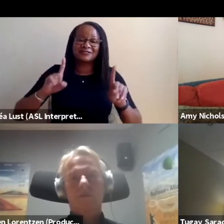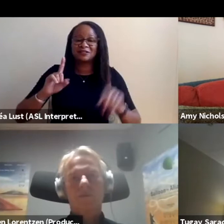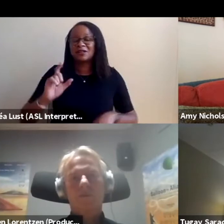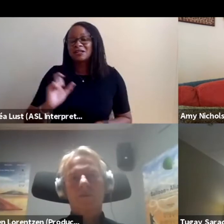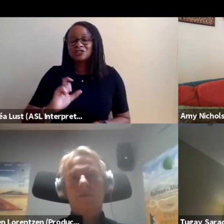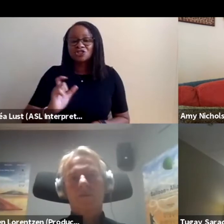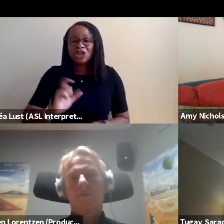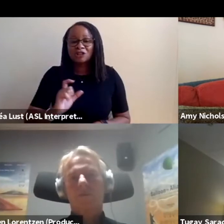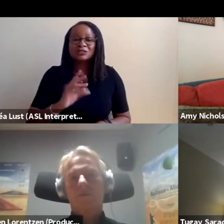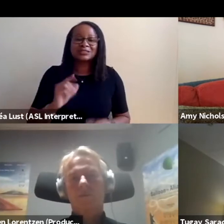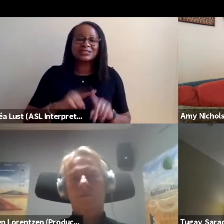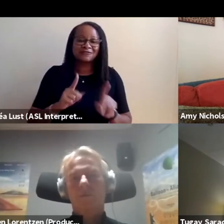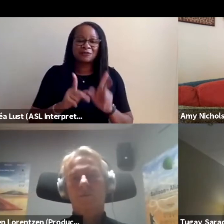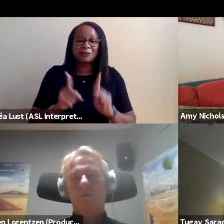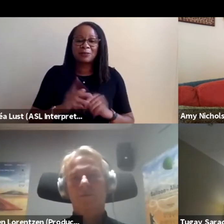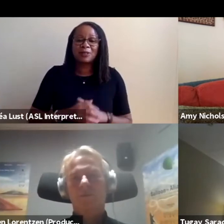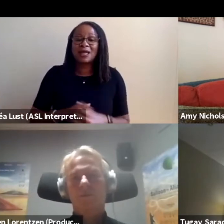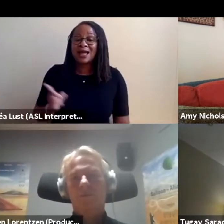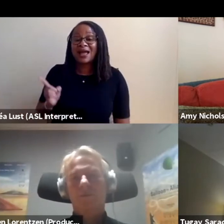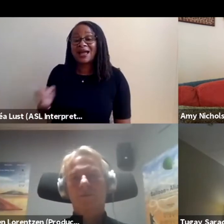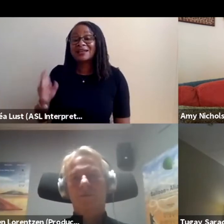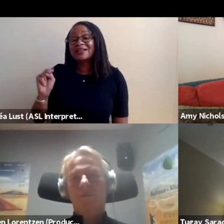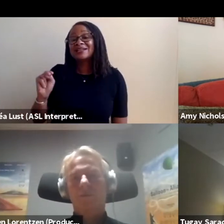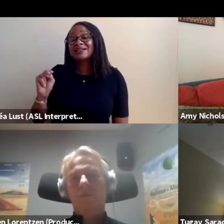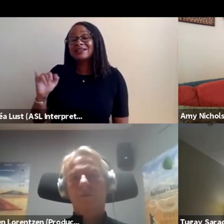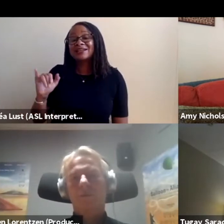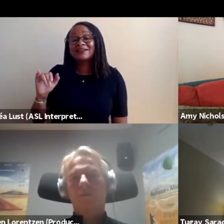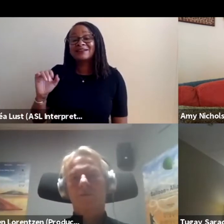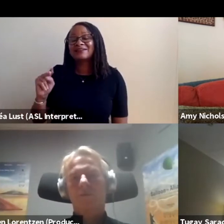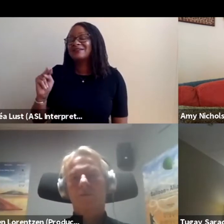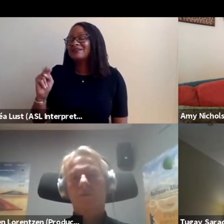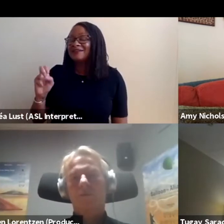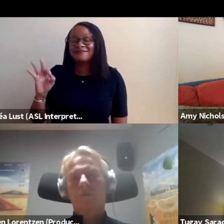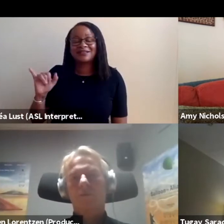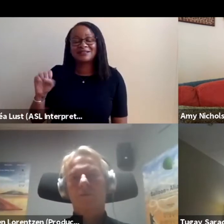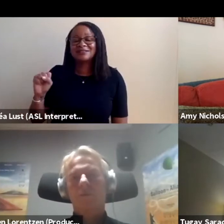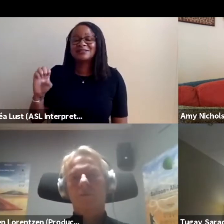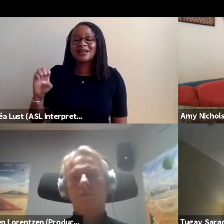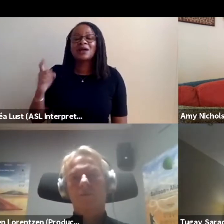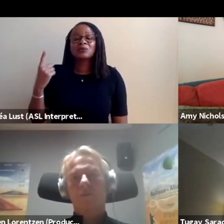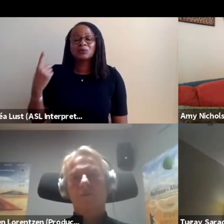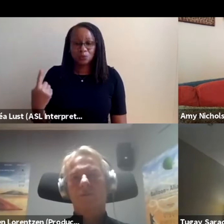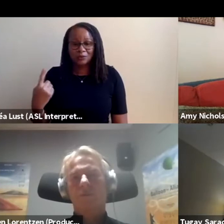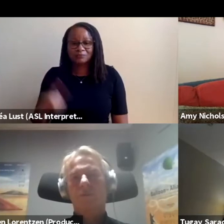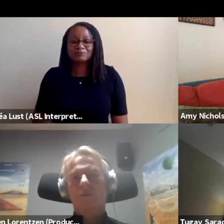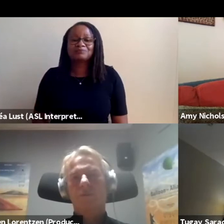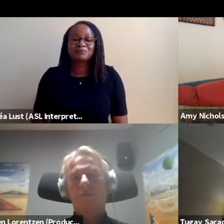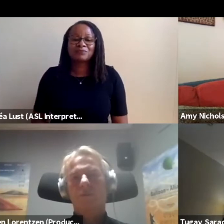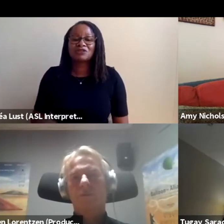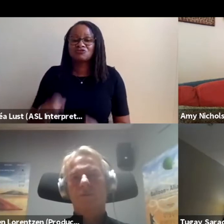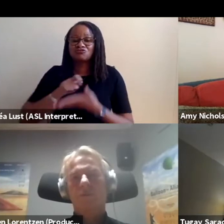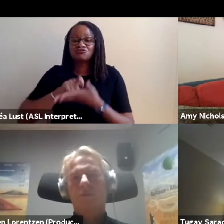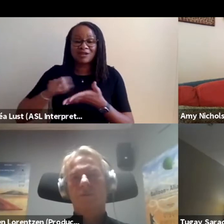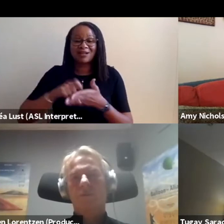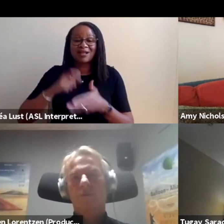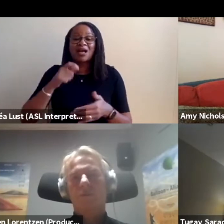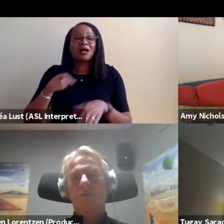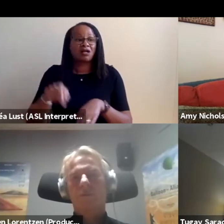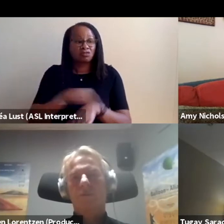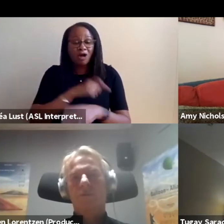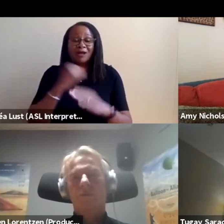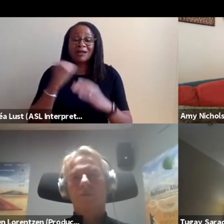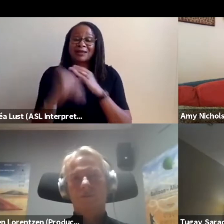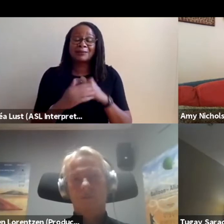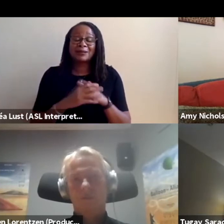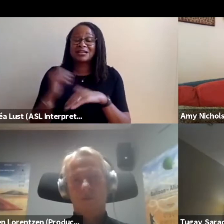people. And she was one of them, writing me a long email, and she sent me